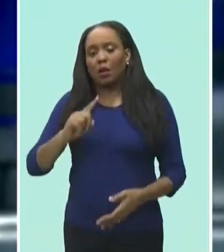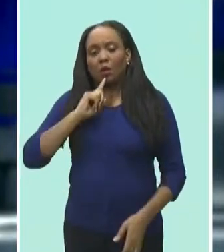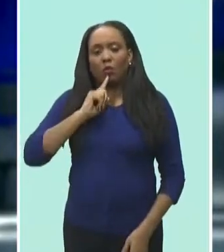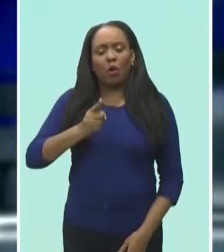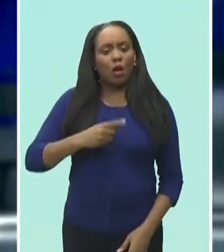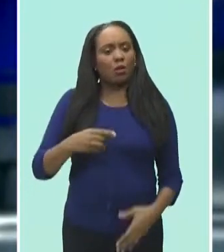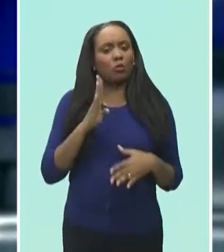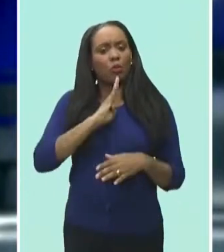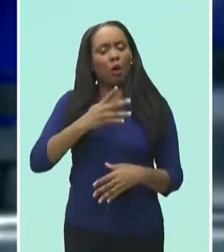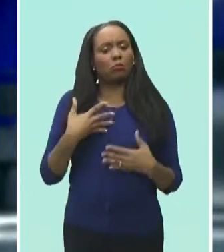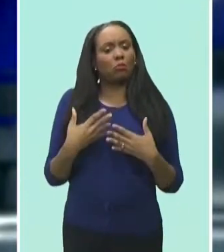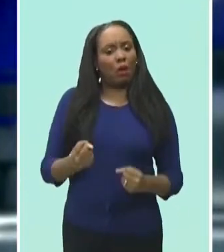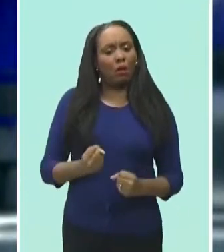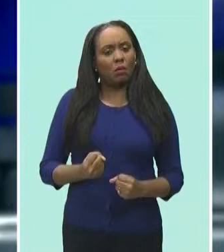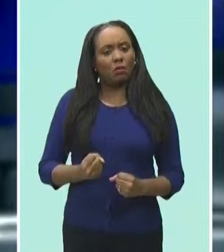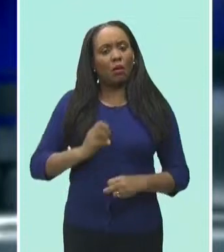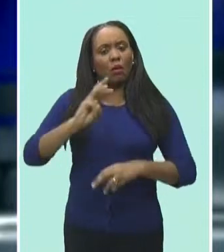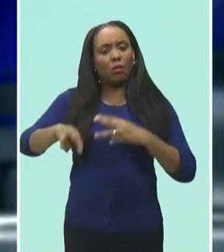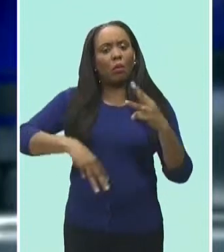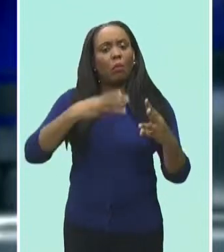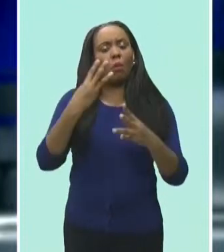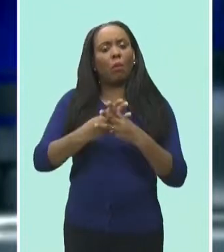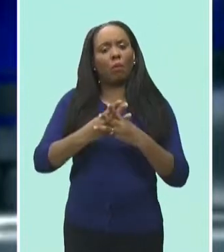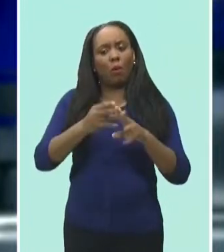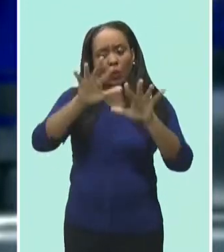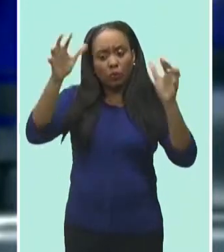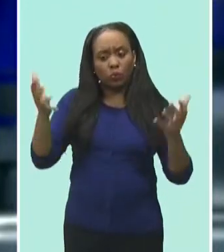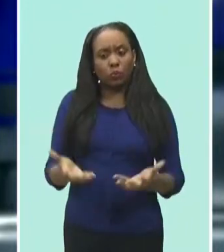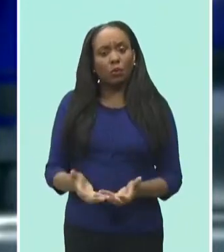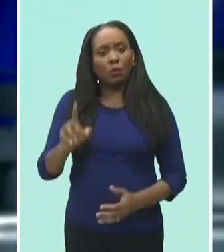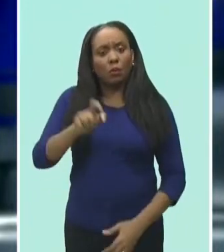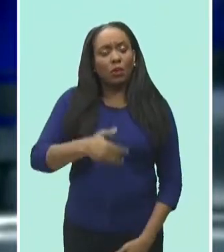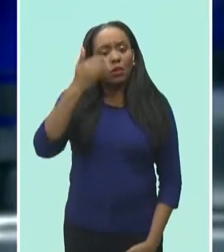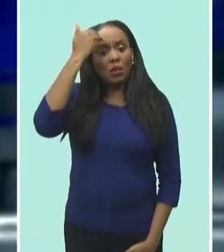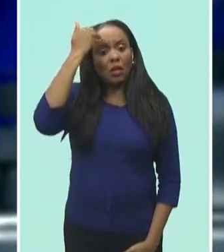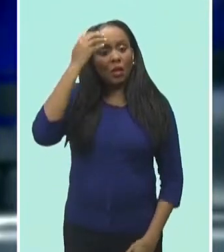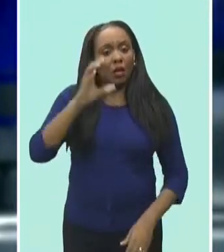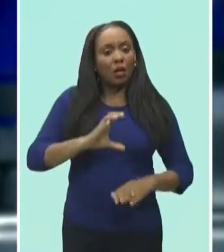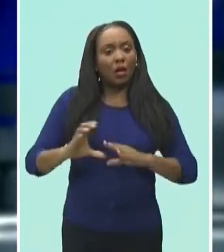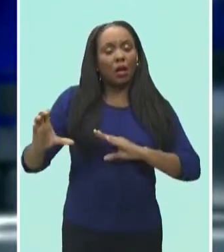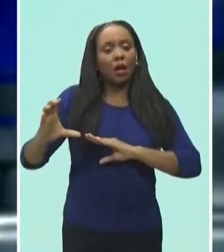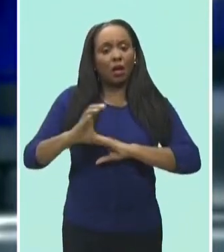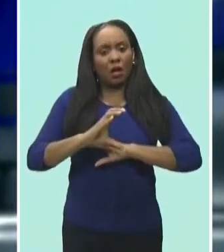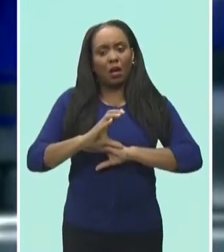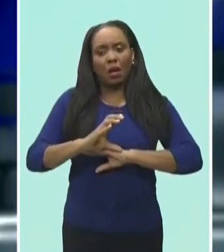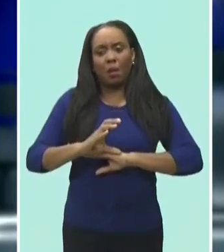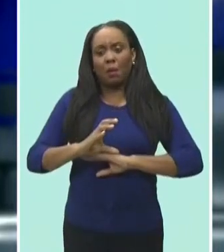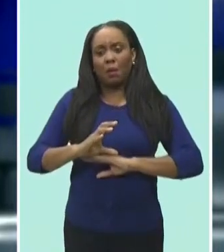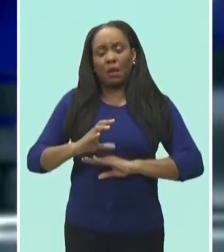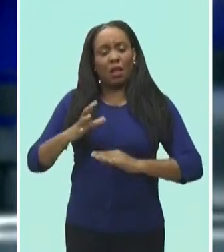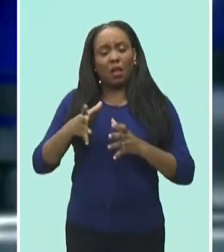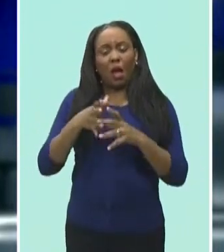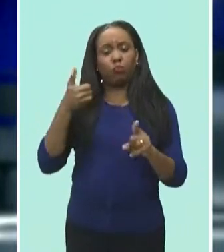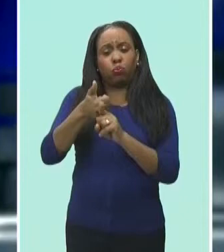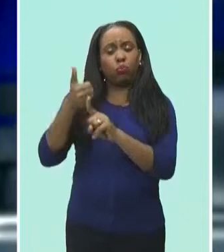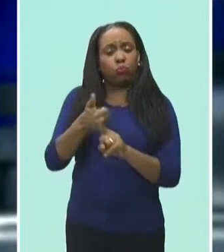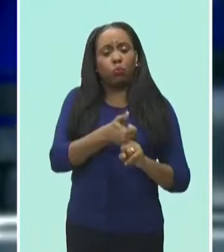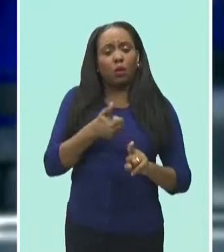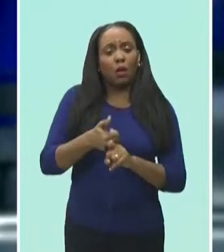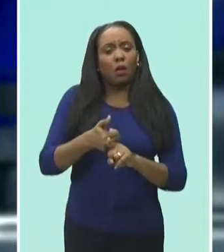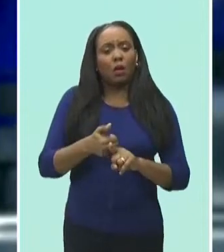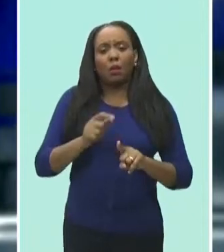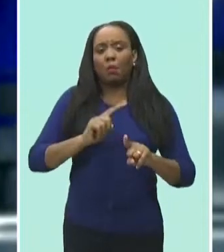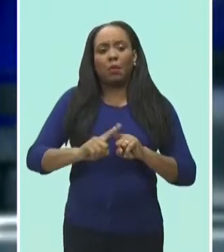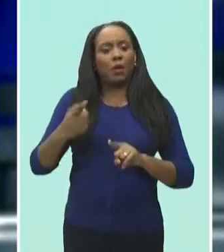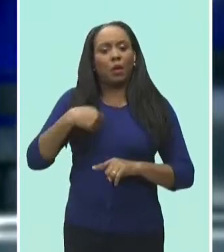saying that the rest of the world must acknowledge that the Caribbean is on the front line of a battle it did not start, as we